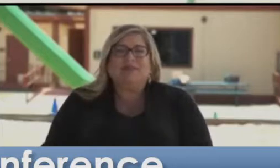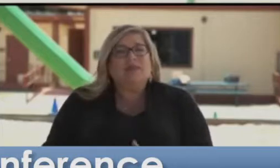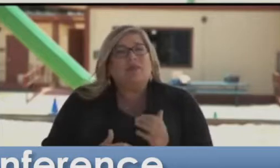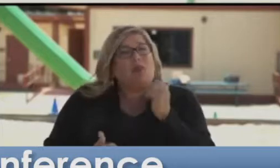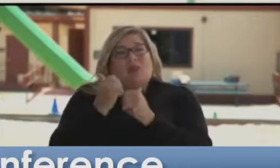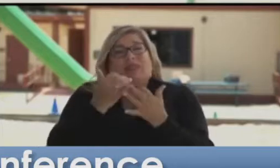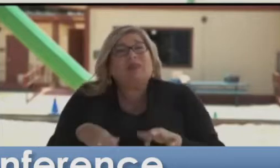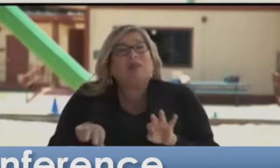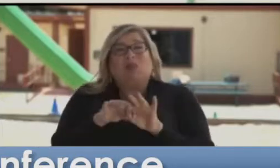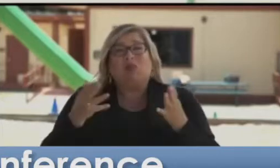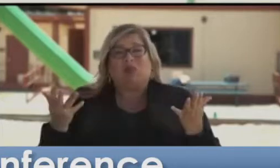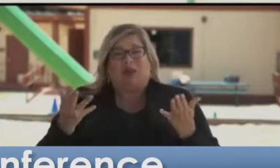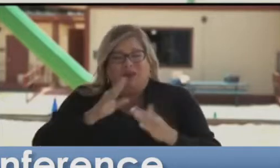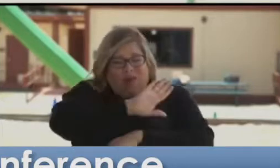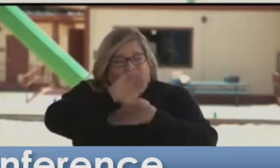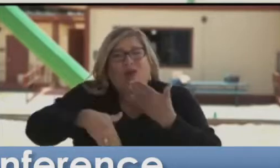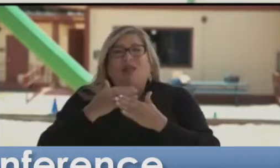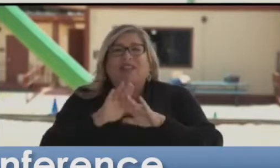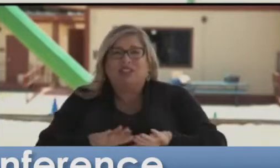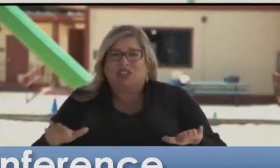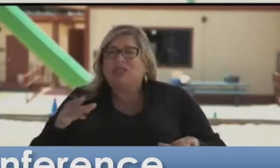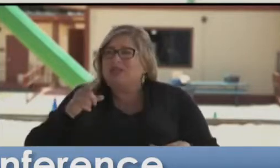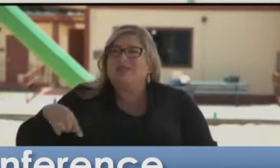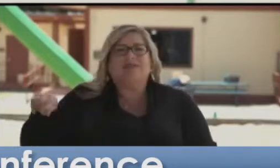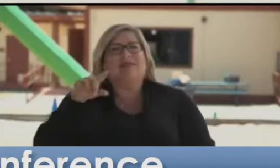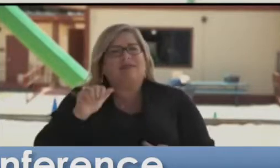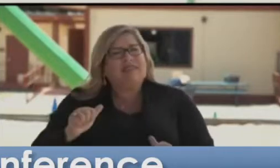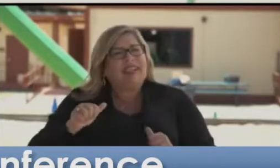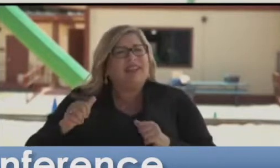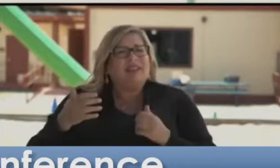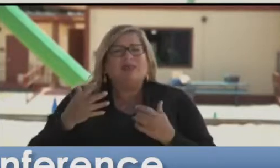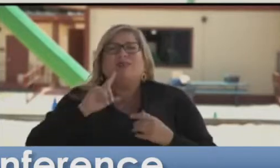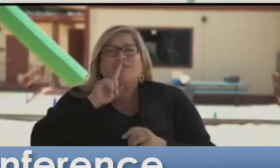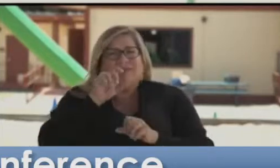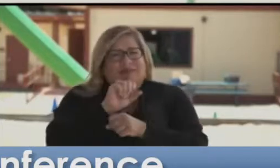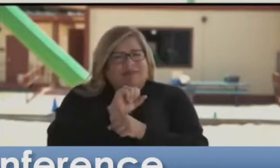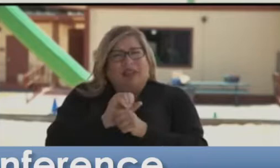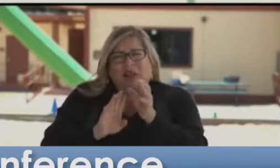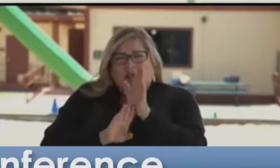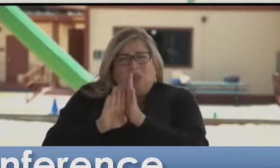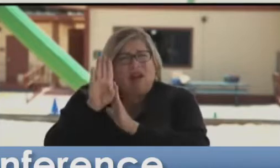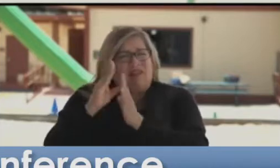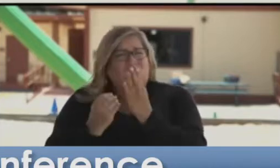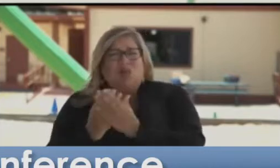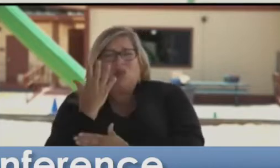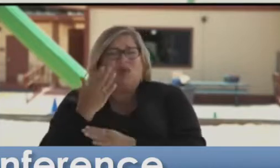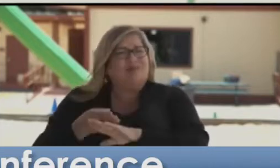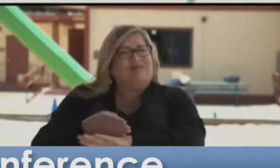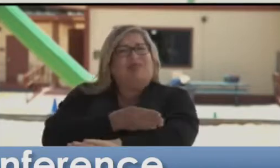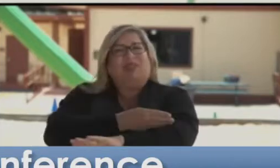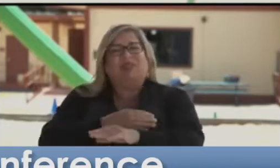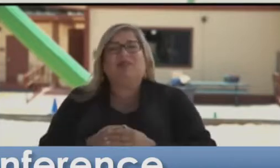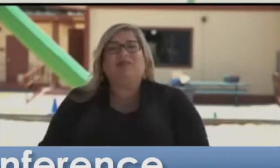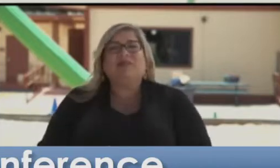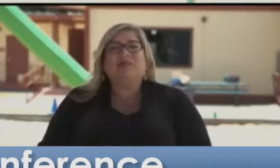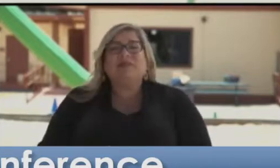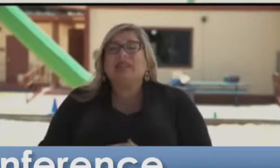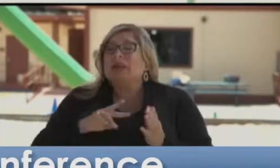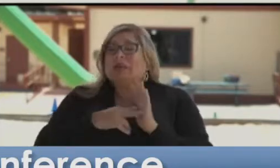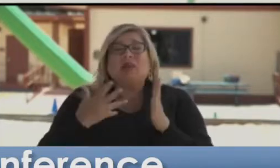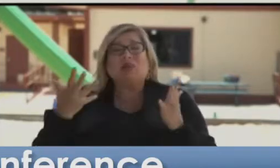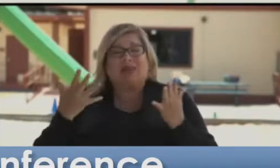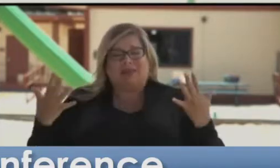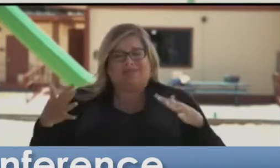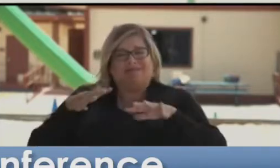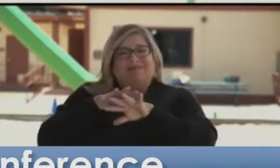of our children to be on a path to genuine thriving. Part of that work is the integration of